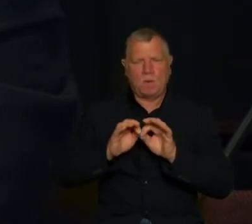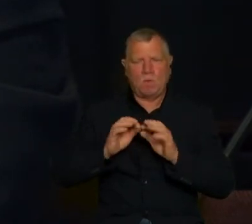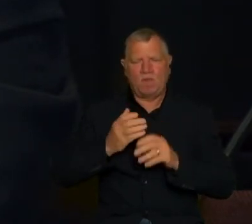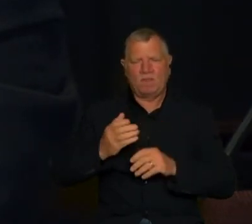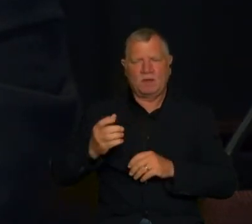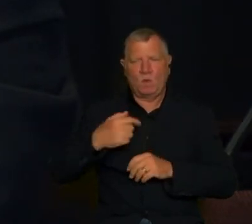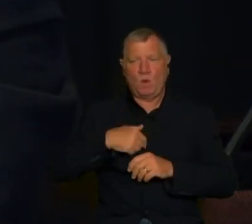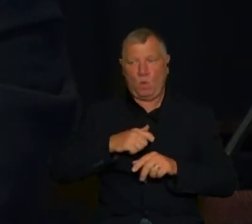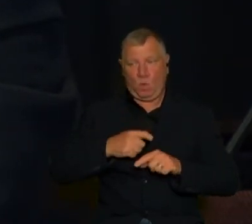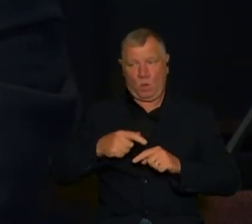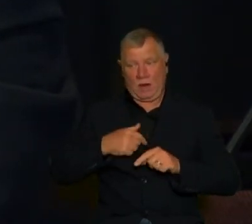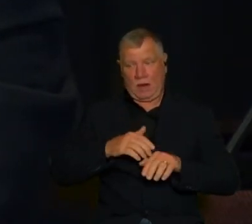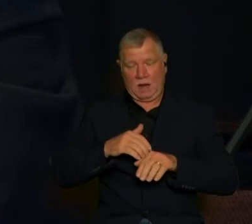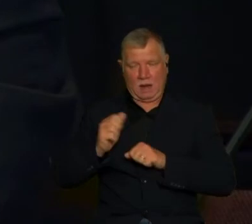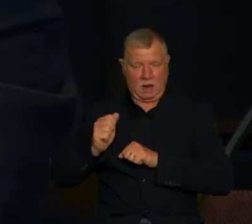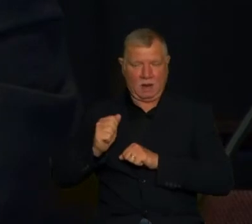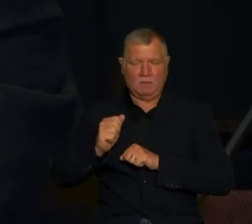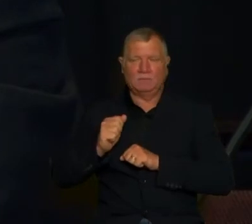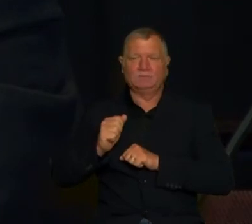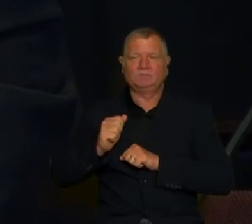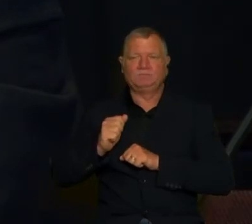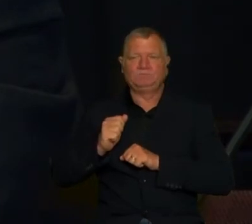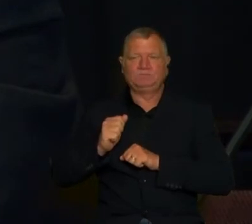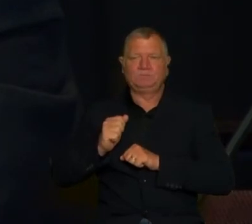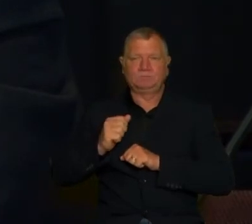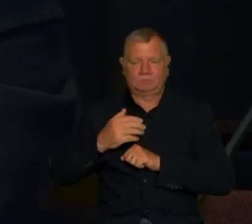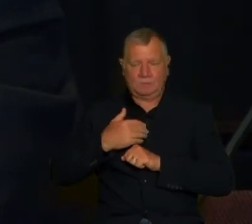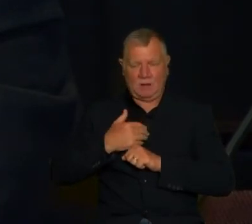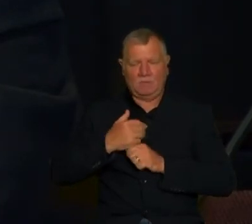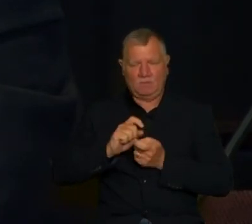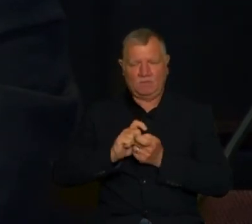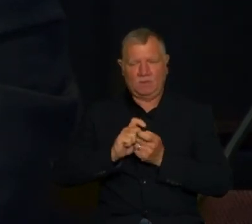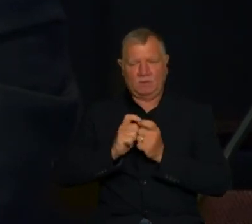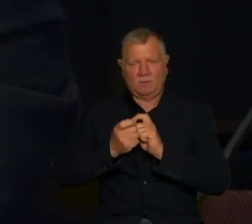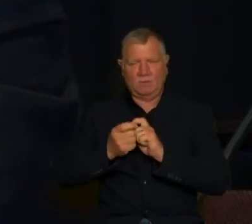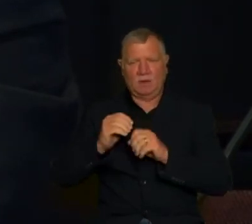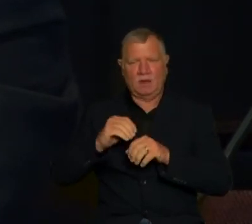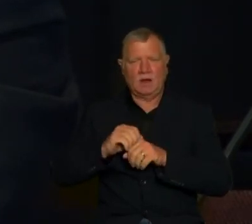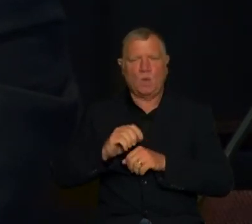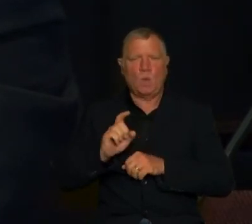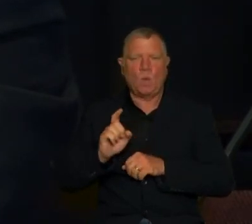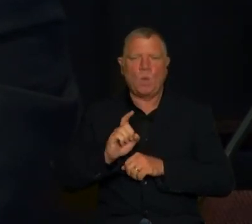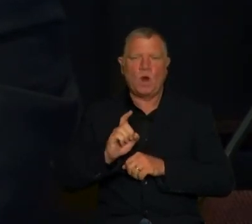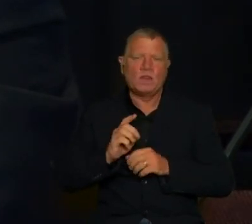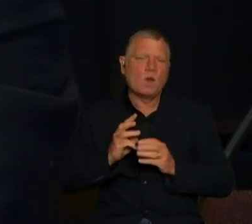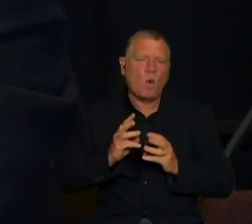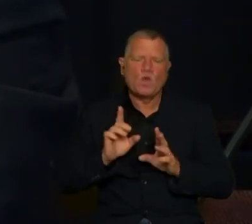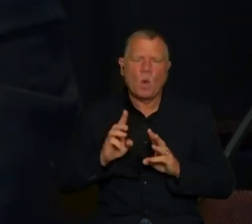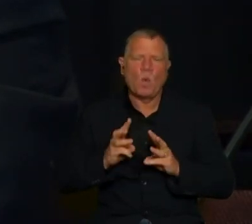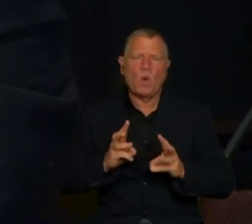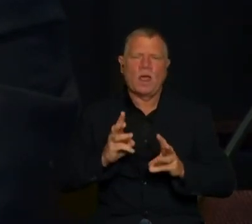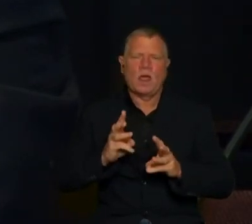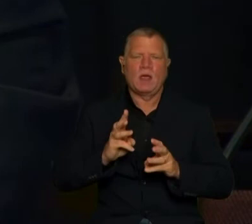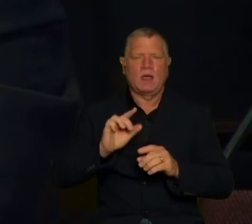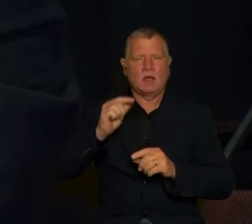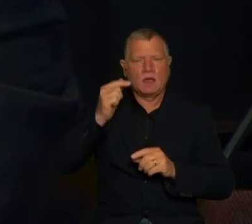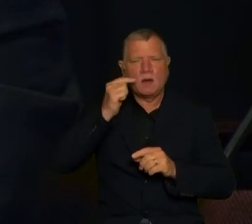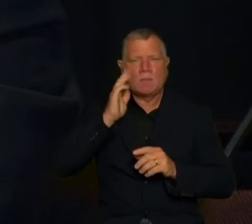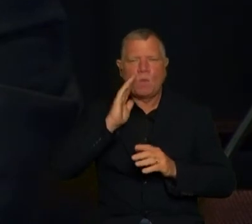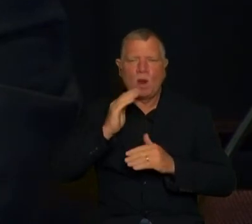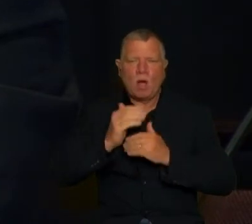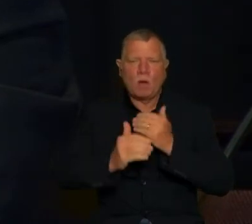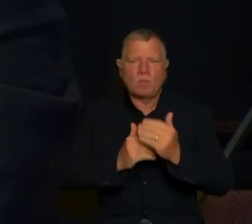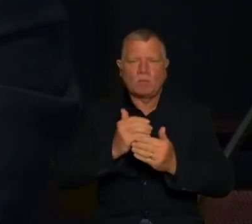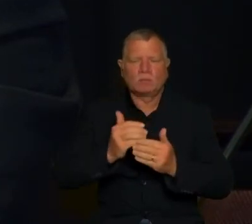is that when we leave, there's a transformation in the way government operates, and that